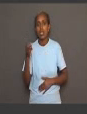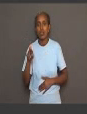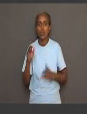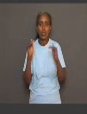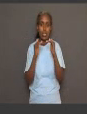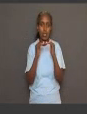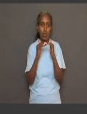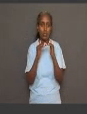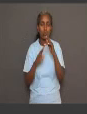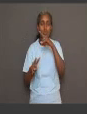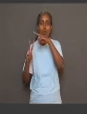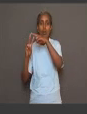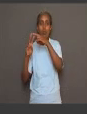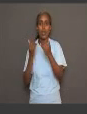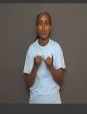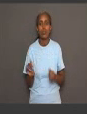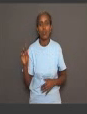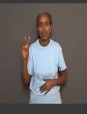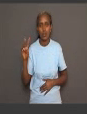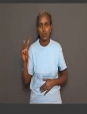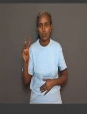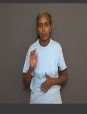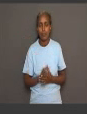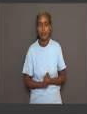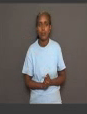equal to pi over 2.